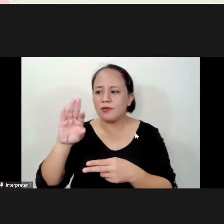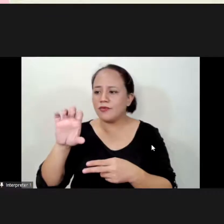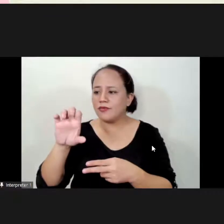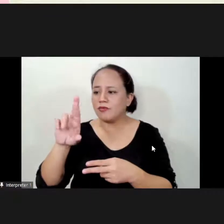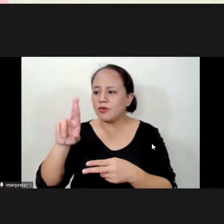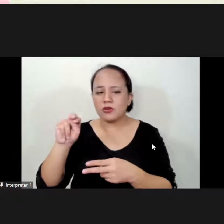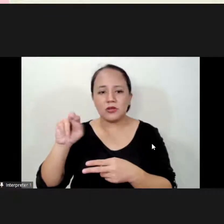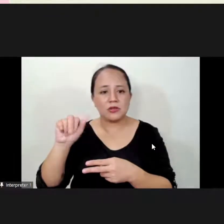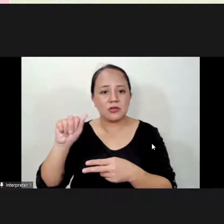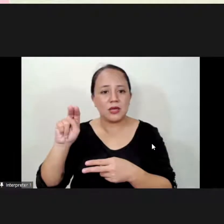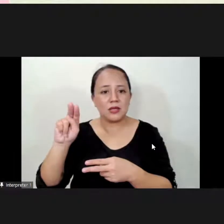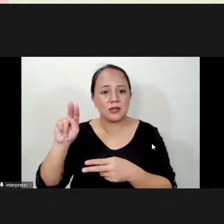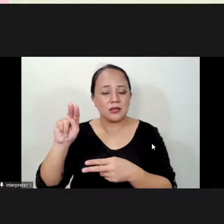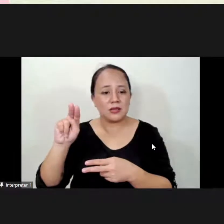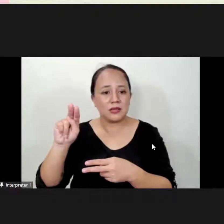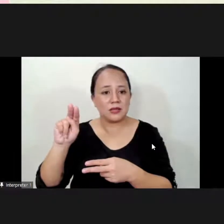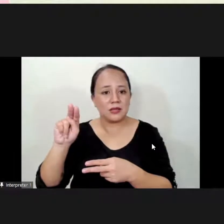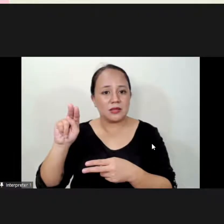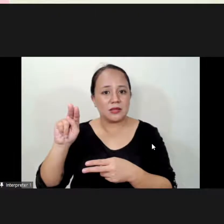with Enrico Ragaza.